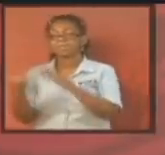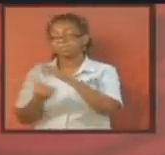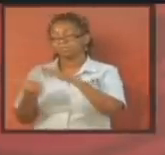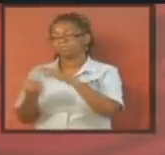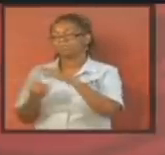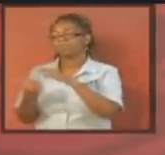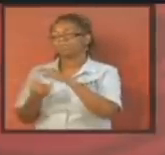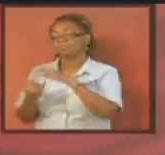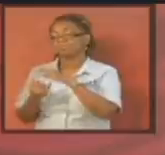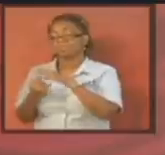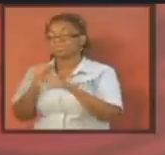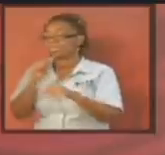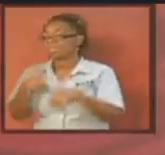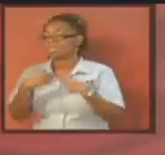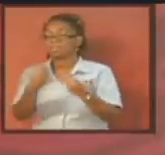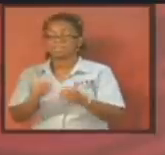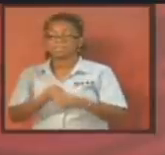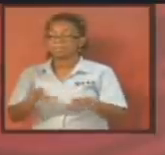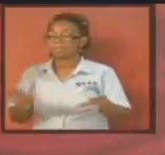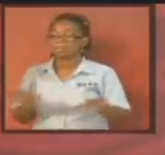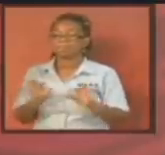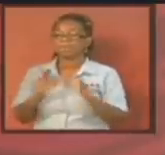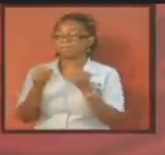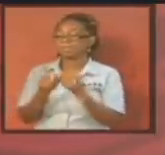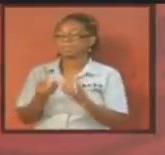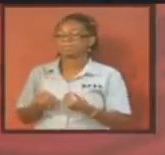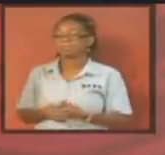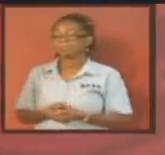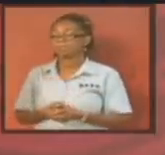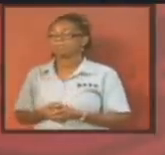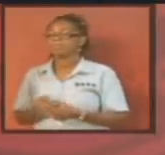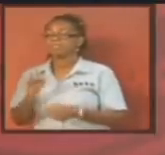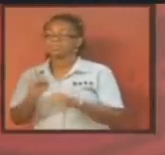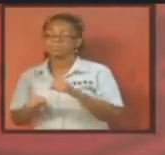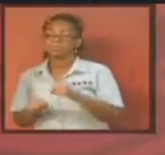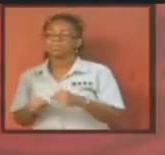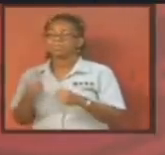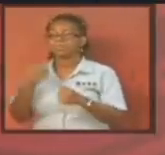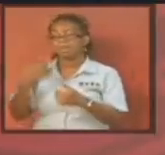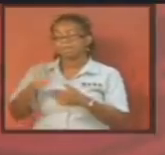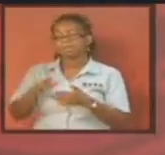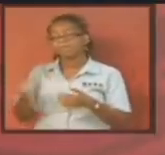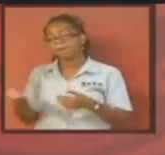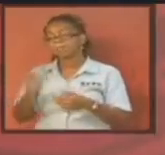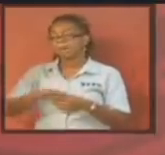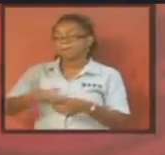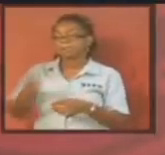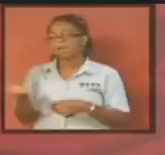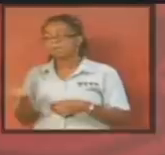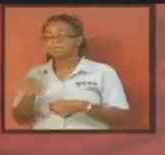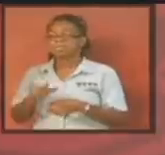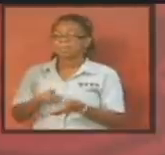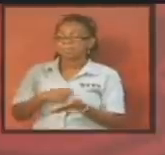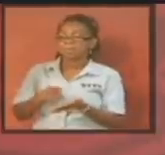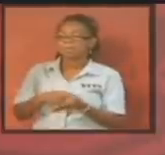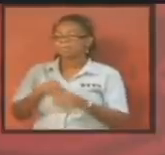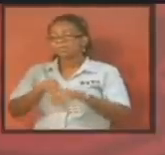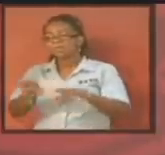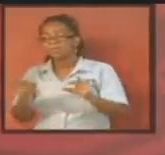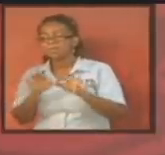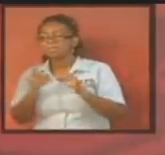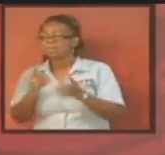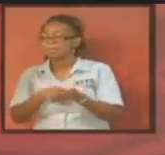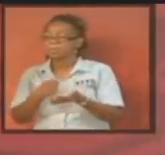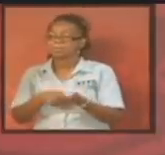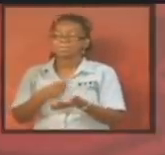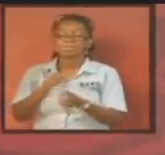not going on to develop COVID. So it is possible. It's not as if it's 100% transmission rate once you are sharing a home with someone who is COVID positive.